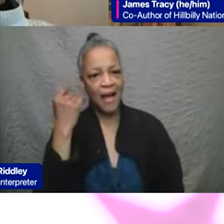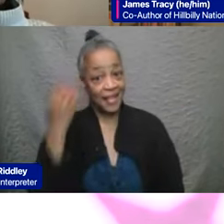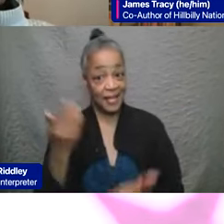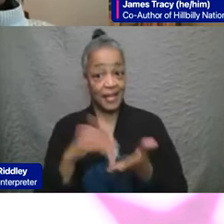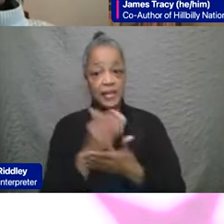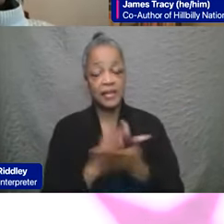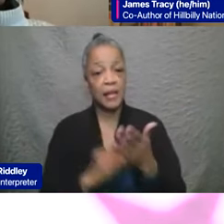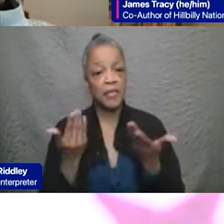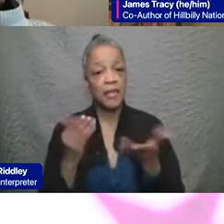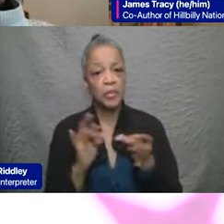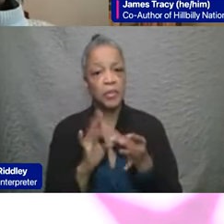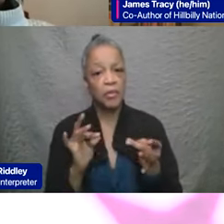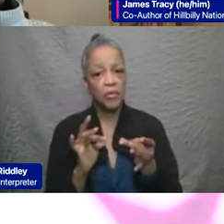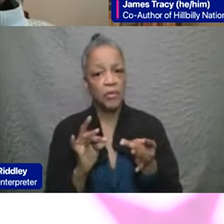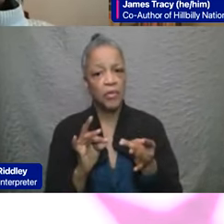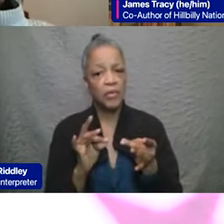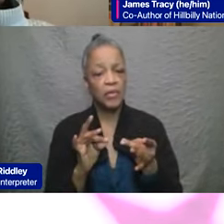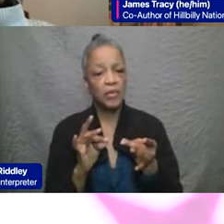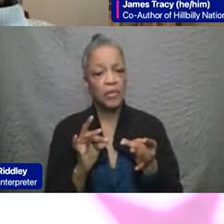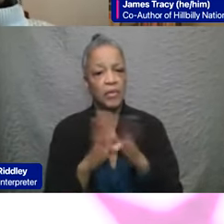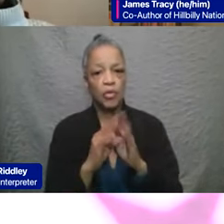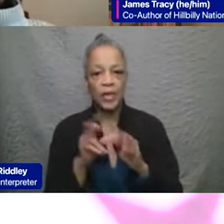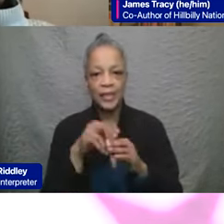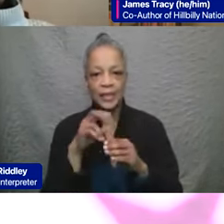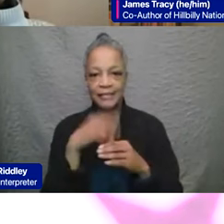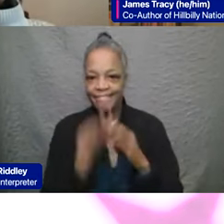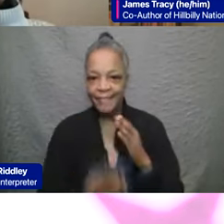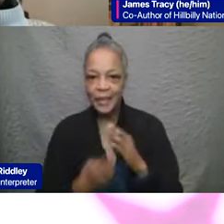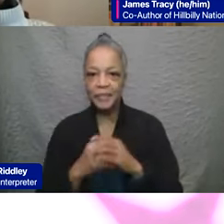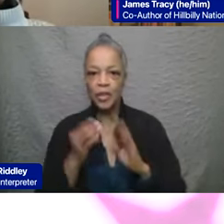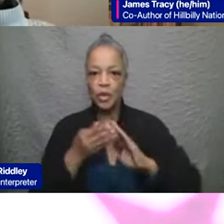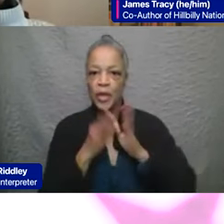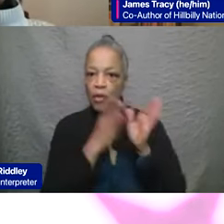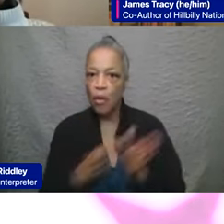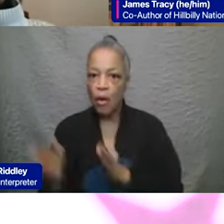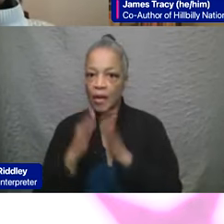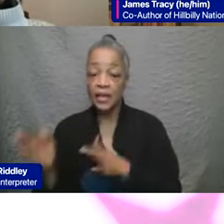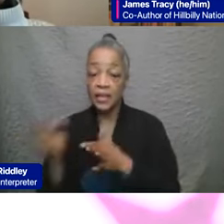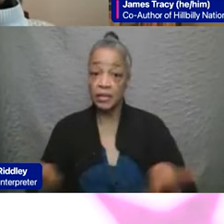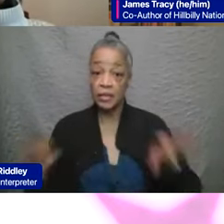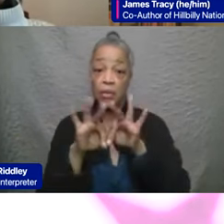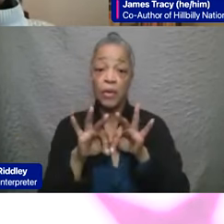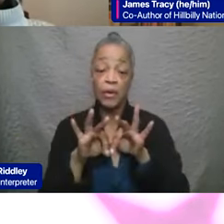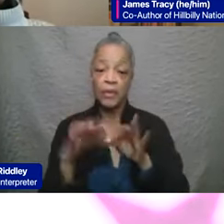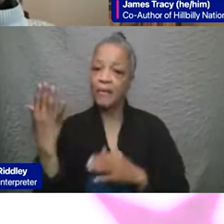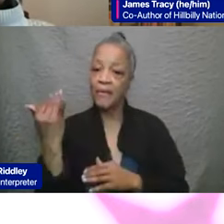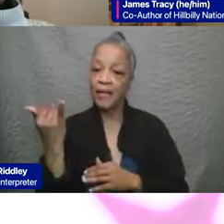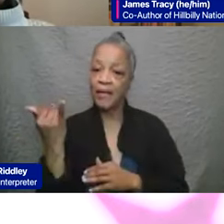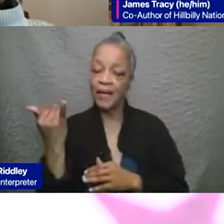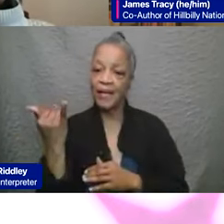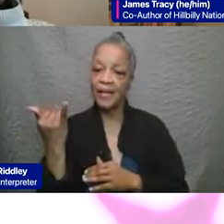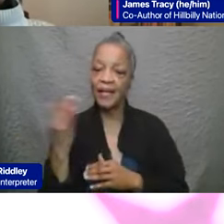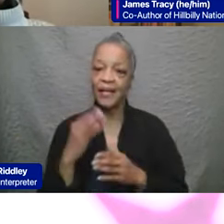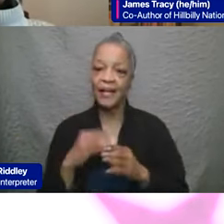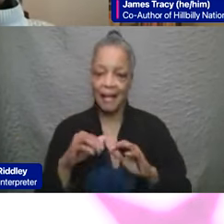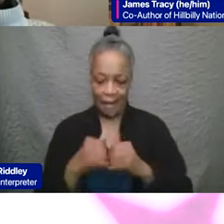folks have spoken about in terms of deep dive community organizing is so important is because, you know, the way